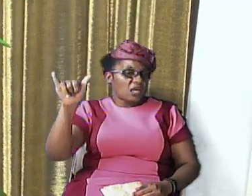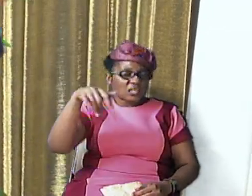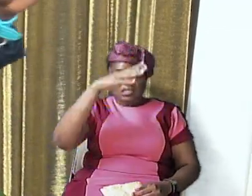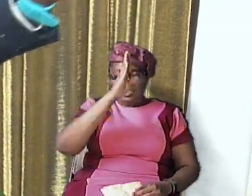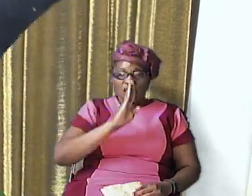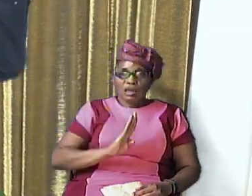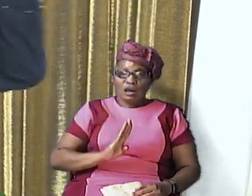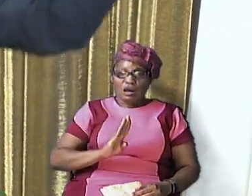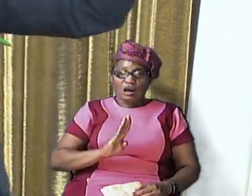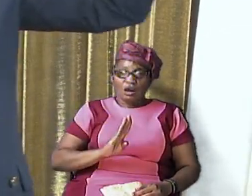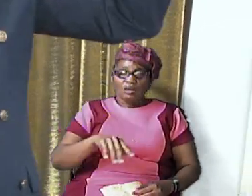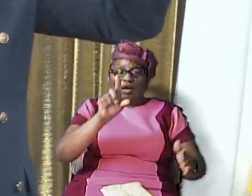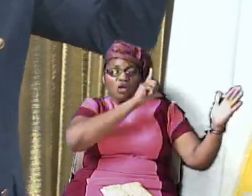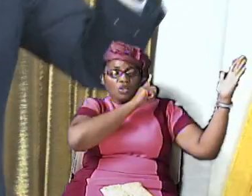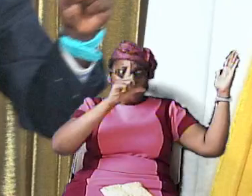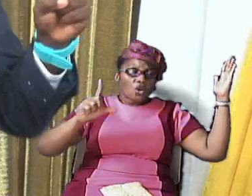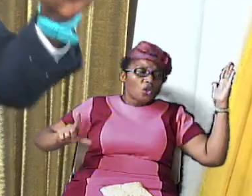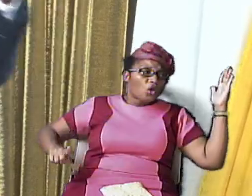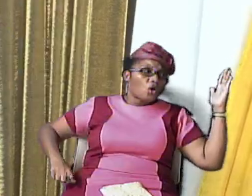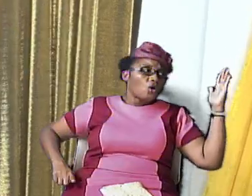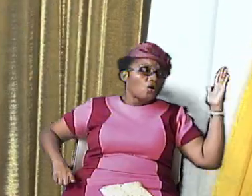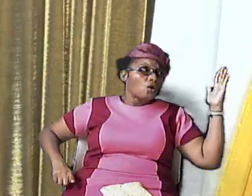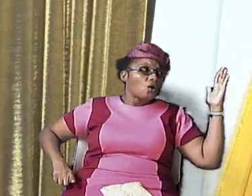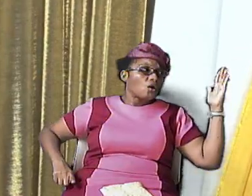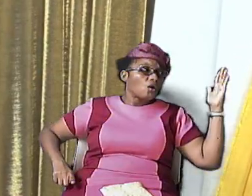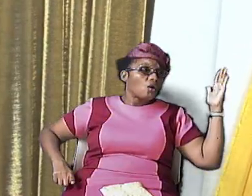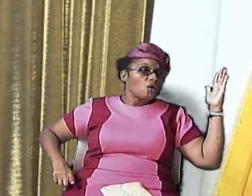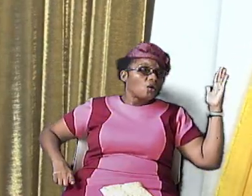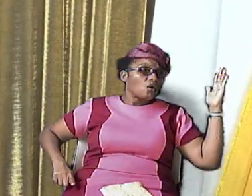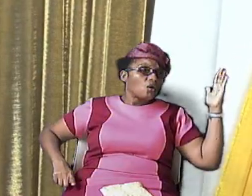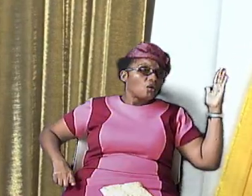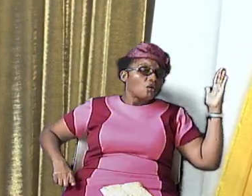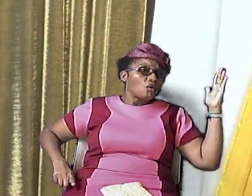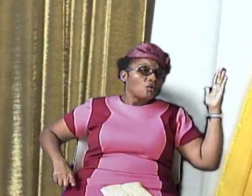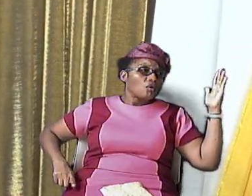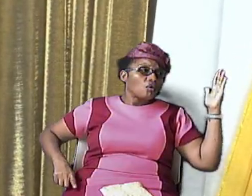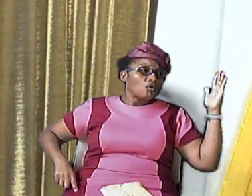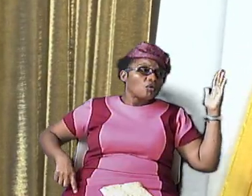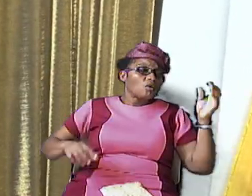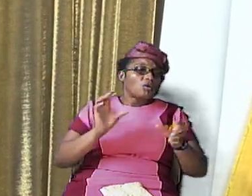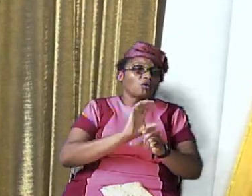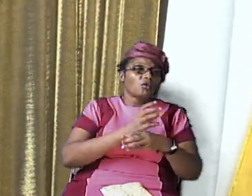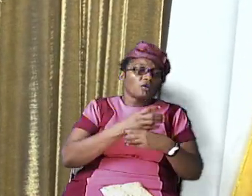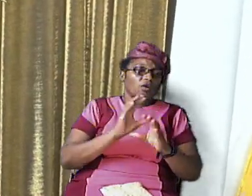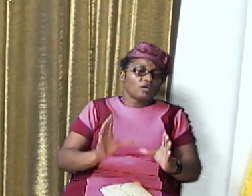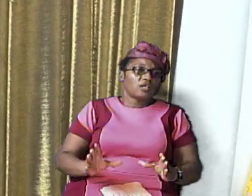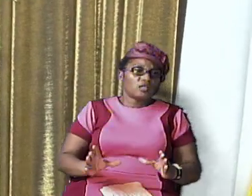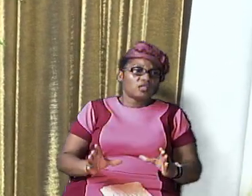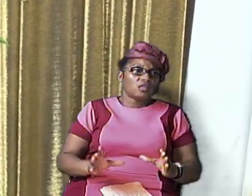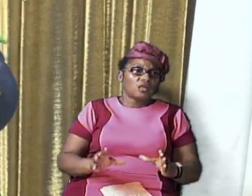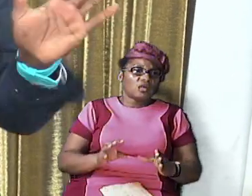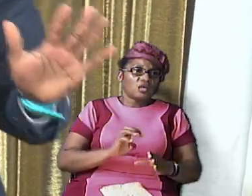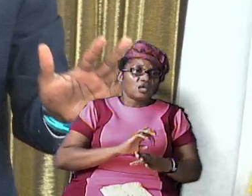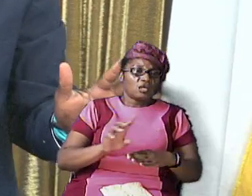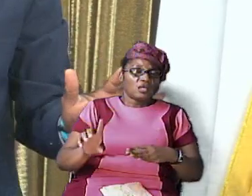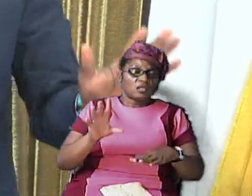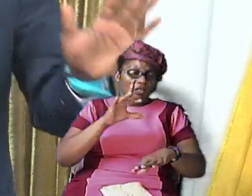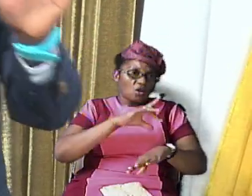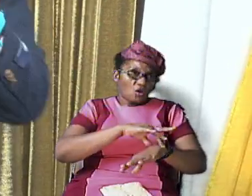God, the Lord, creator of the ends of the earth, fainteth